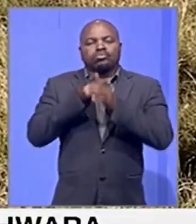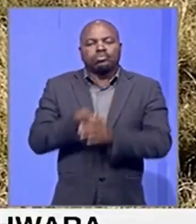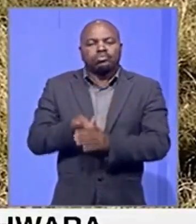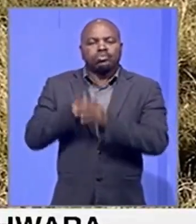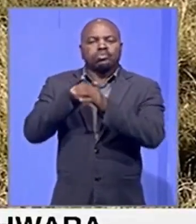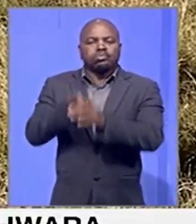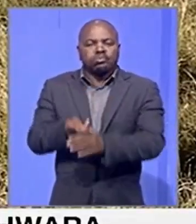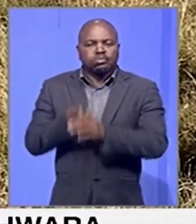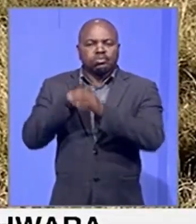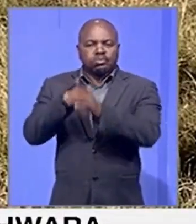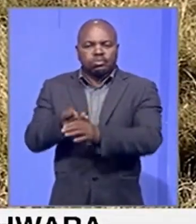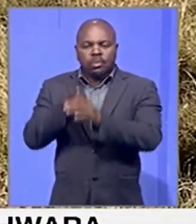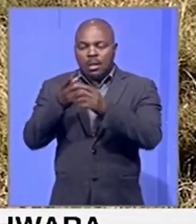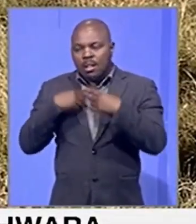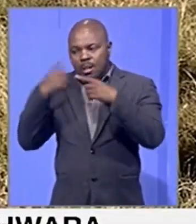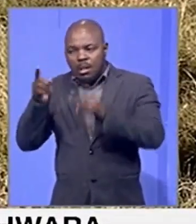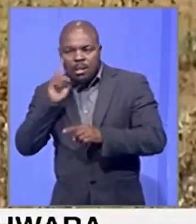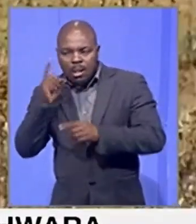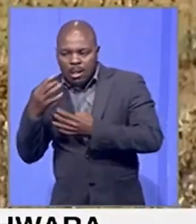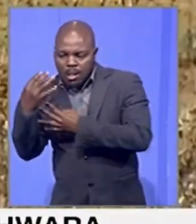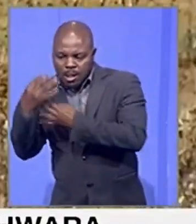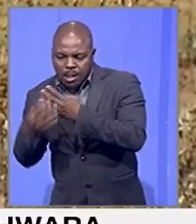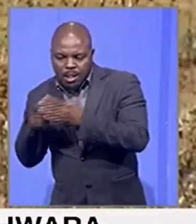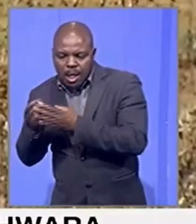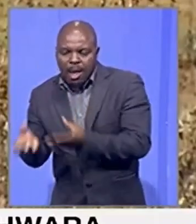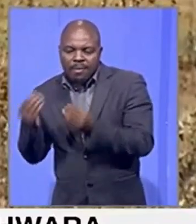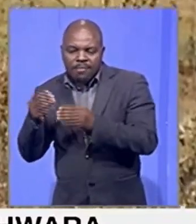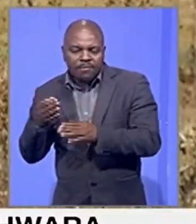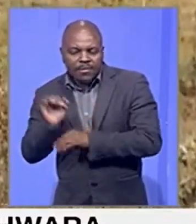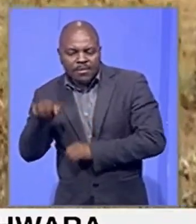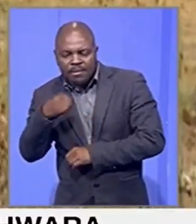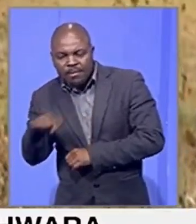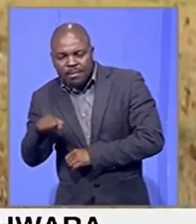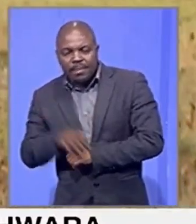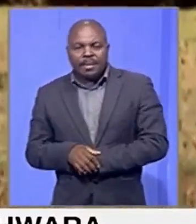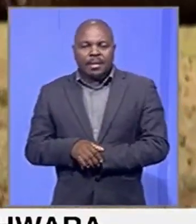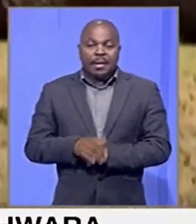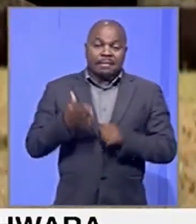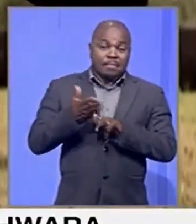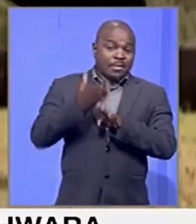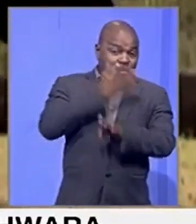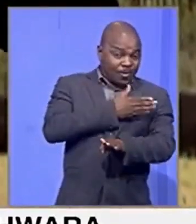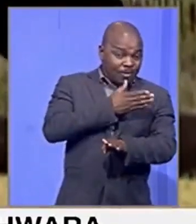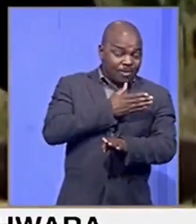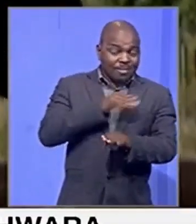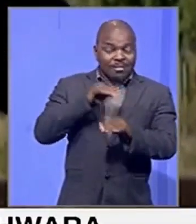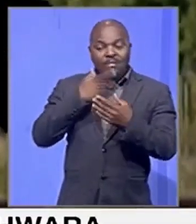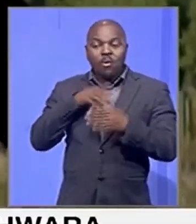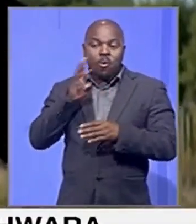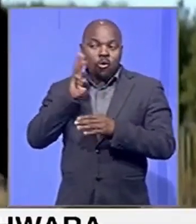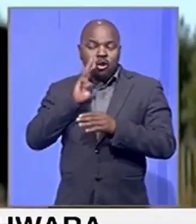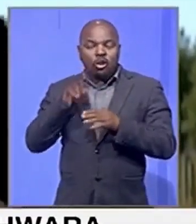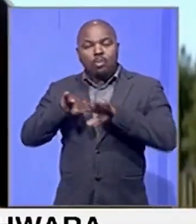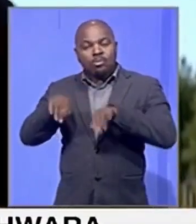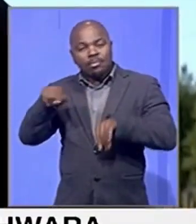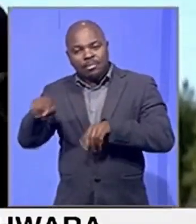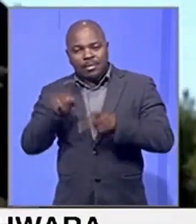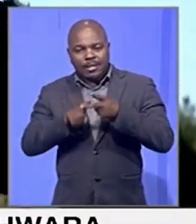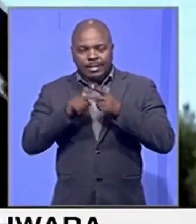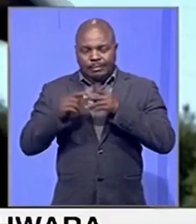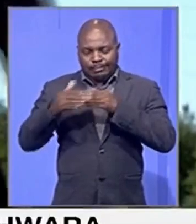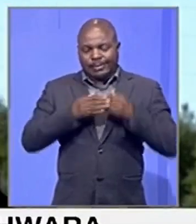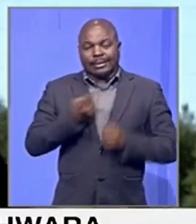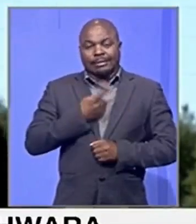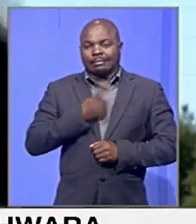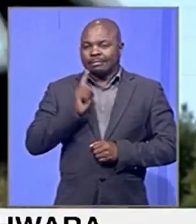itse go tlhola gore matlo a ba tshwaretseng. Mme pele ba tsena mo metsing, ba tshwanela ke go netefatsa gore ba sireletsegile. Before